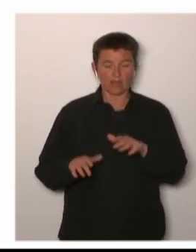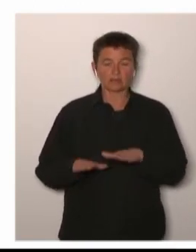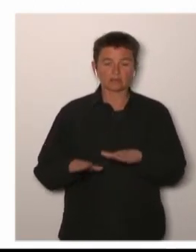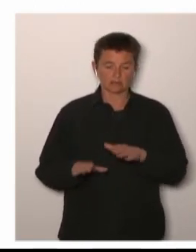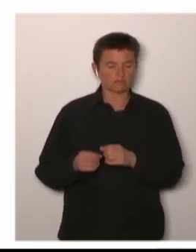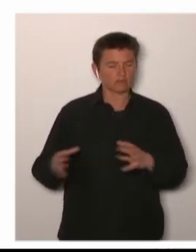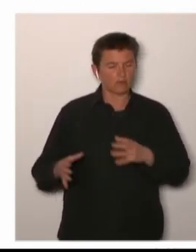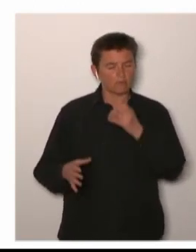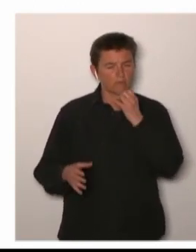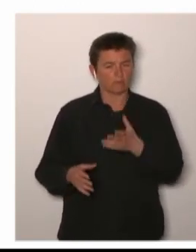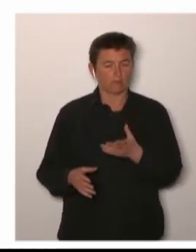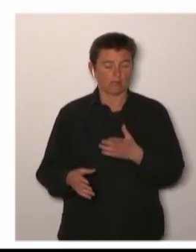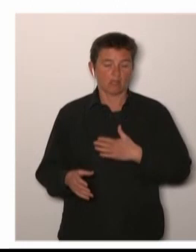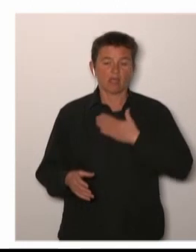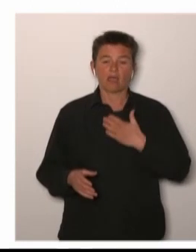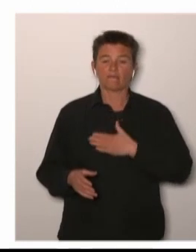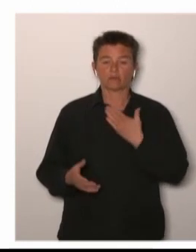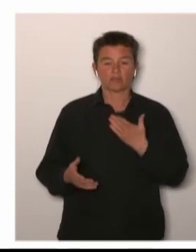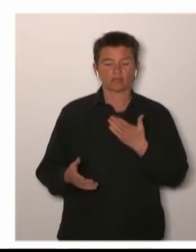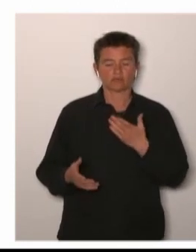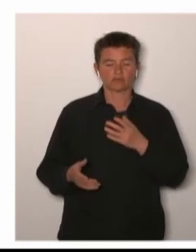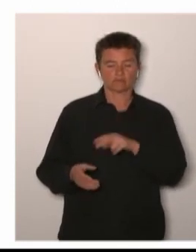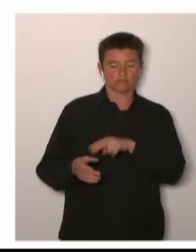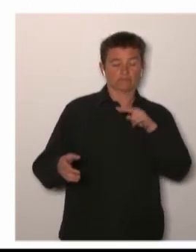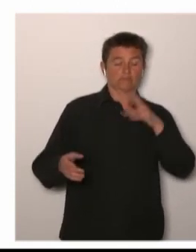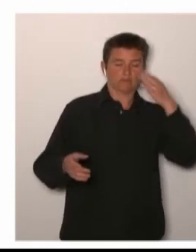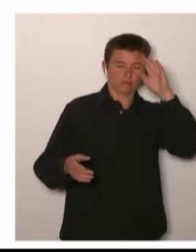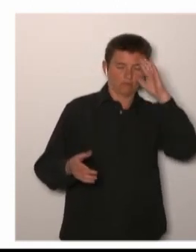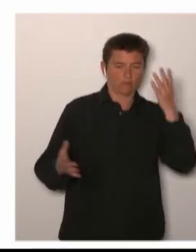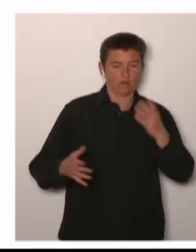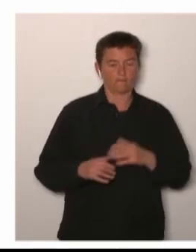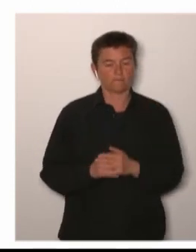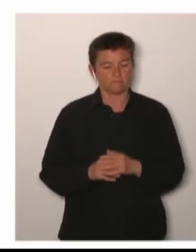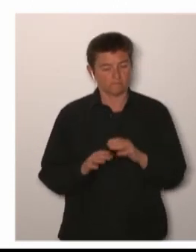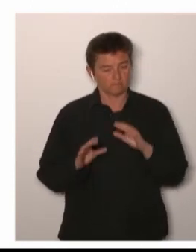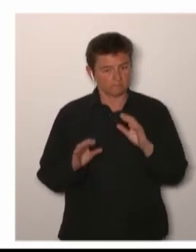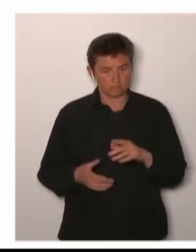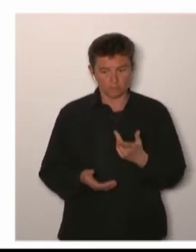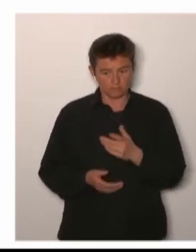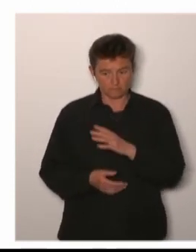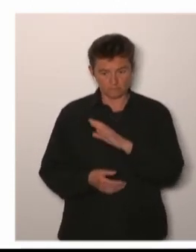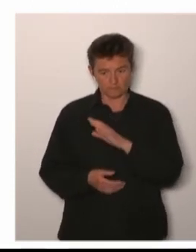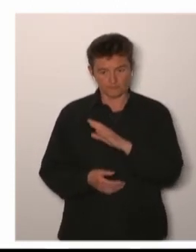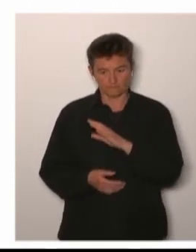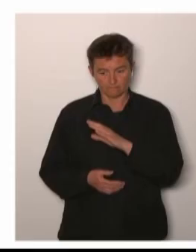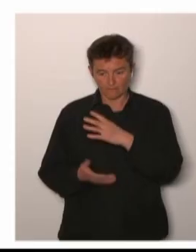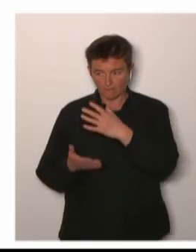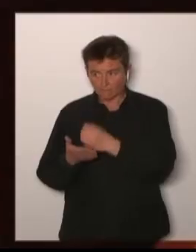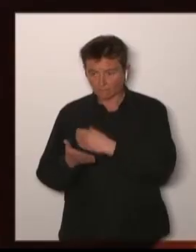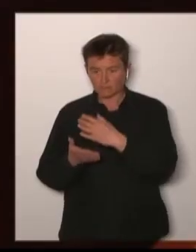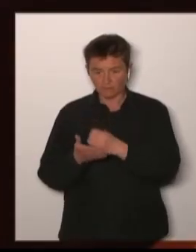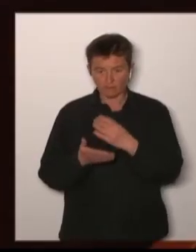European approach is that you can take the types of patient information or patient